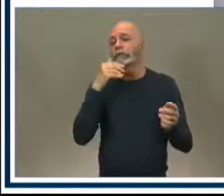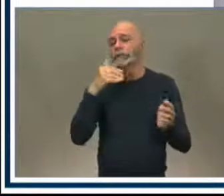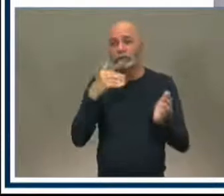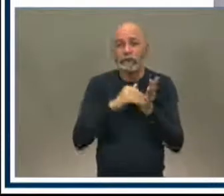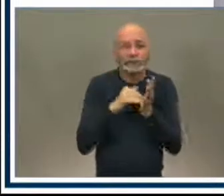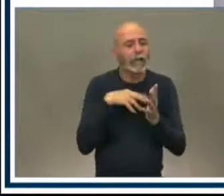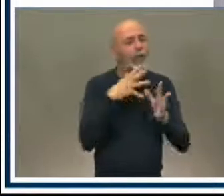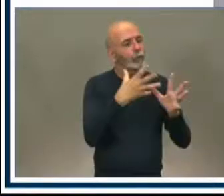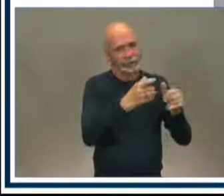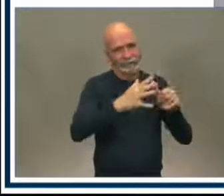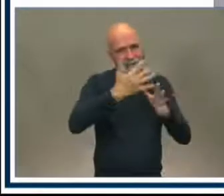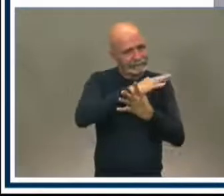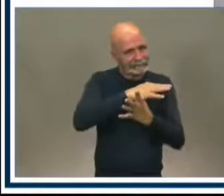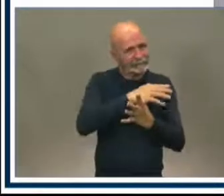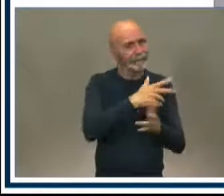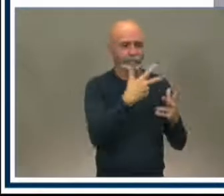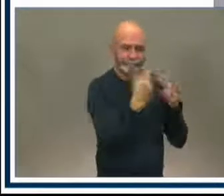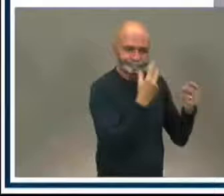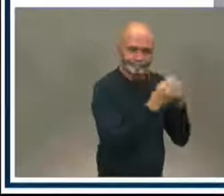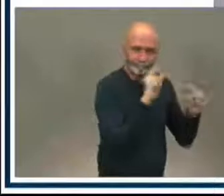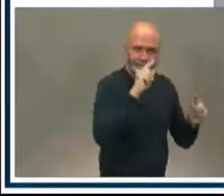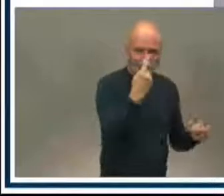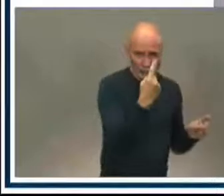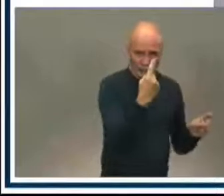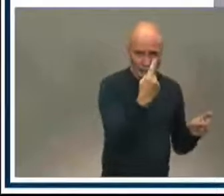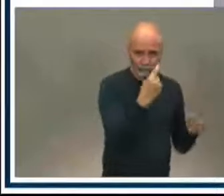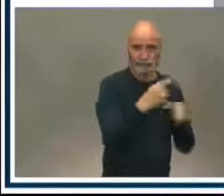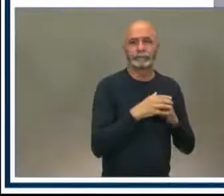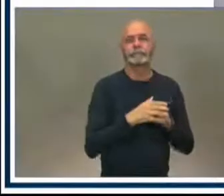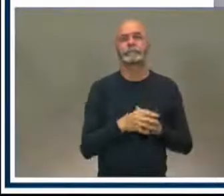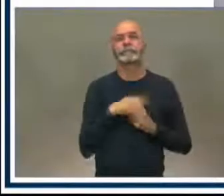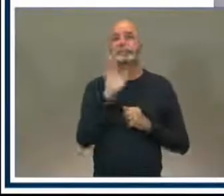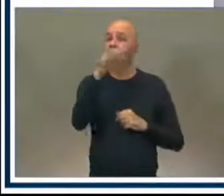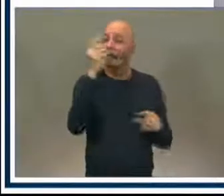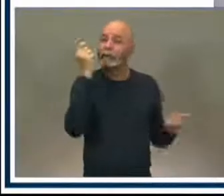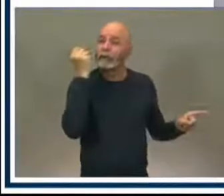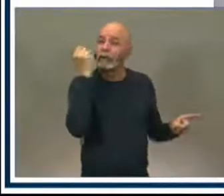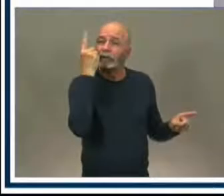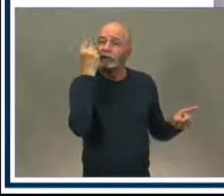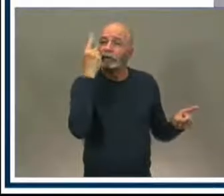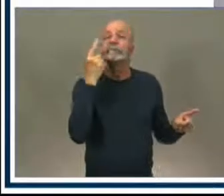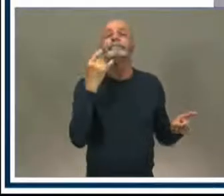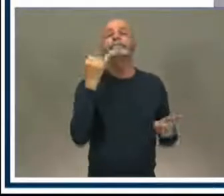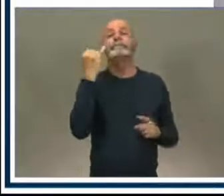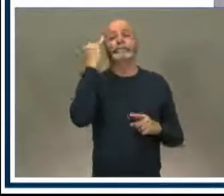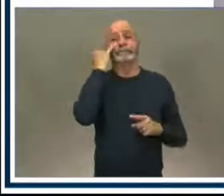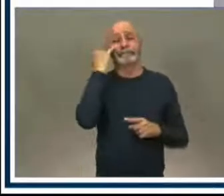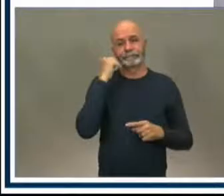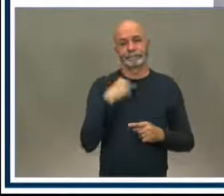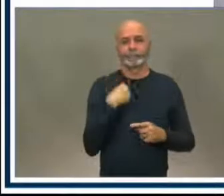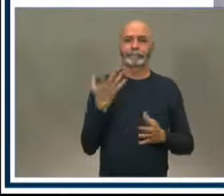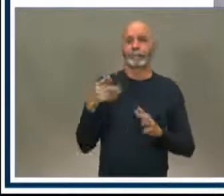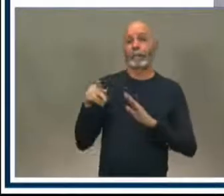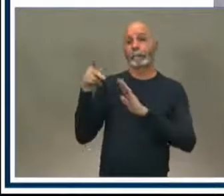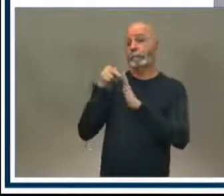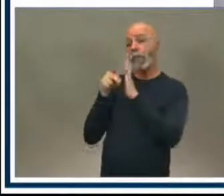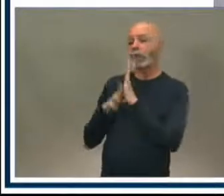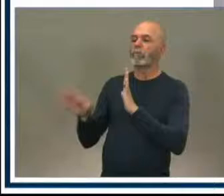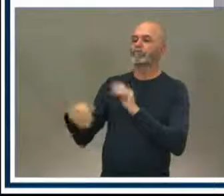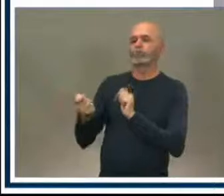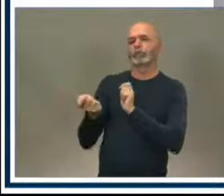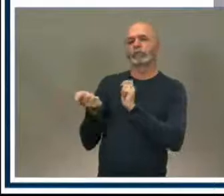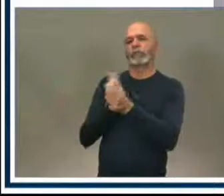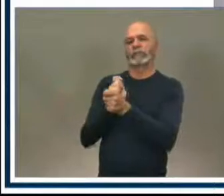you consider the risk of, there's risks on the other side of changing that policy. And there's a